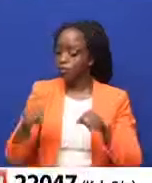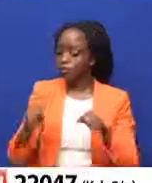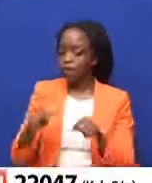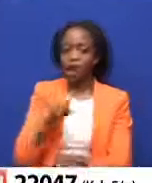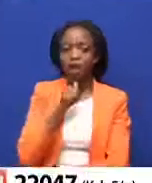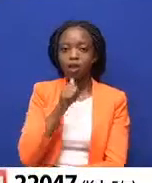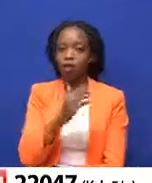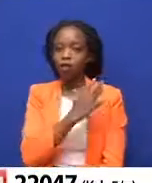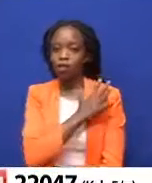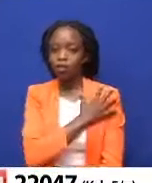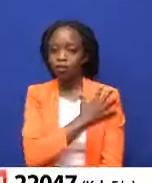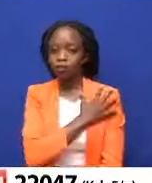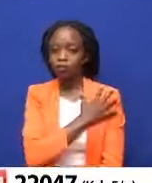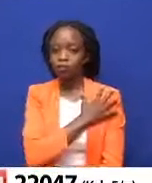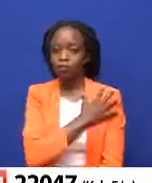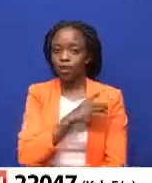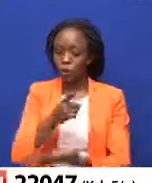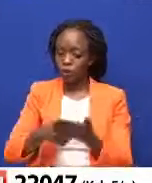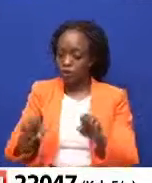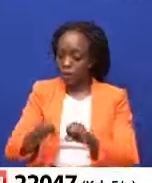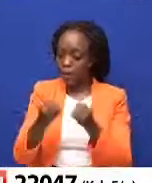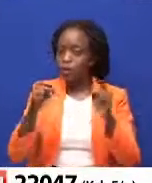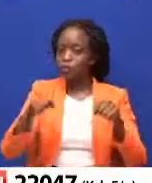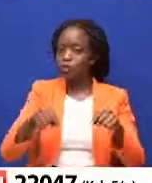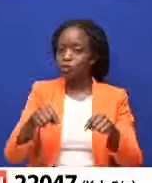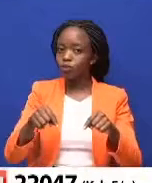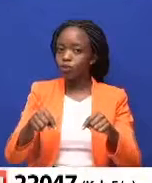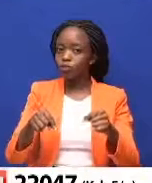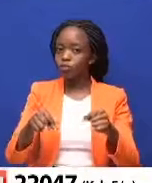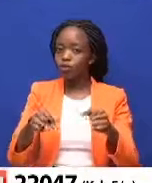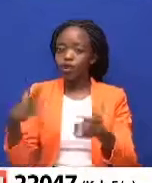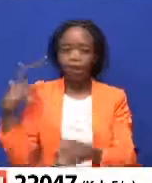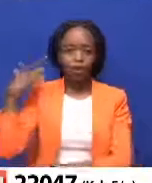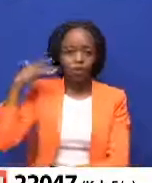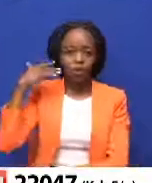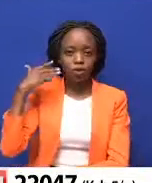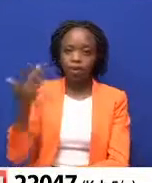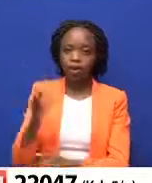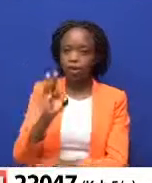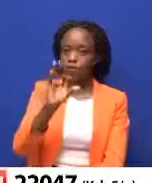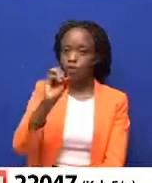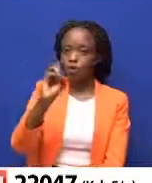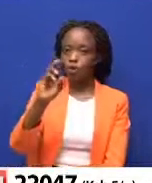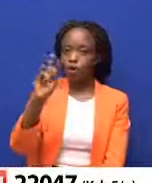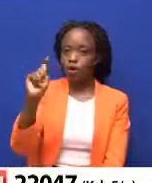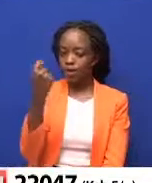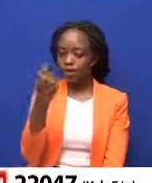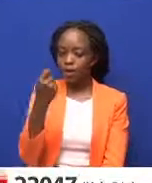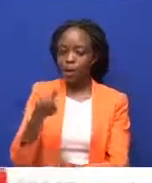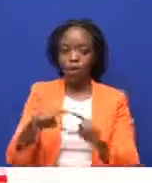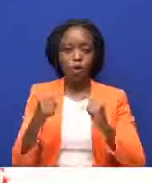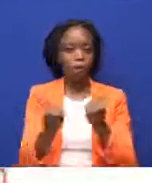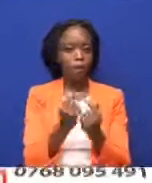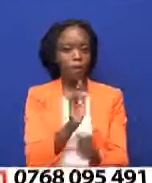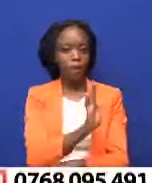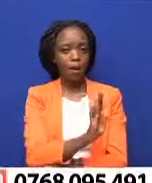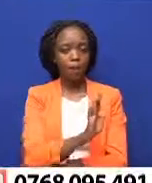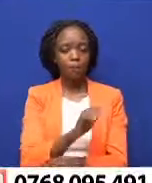and in the context of what has happened today, is it messy and noisy in Ford Kenya, your own party?